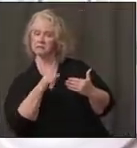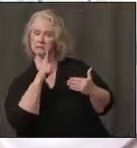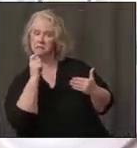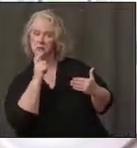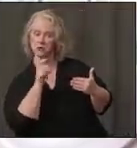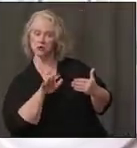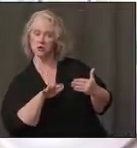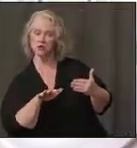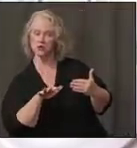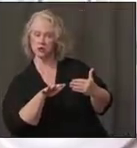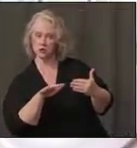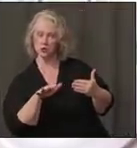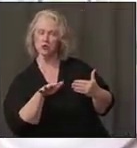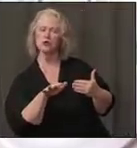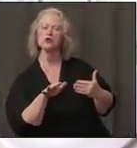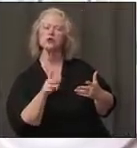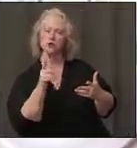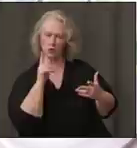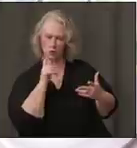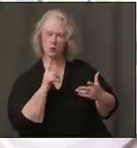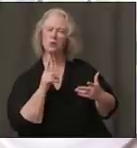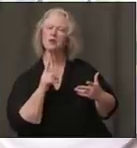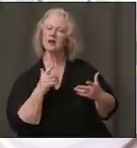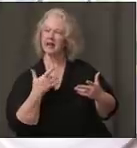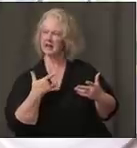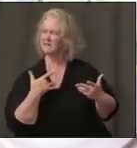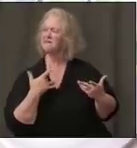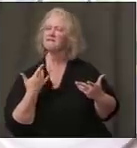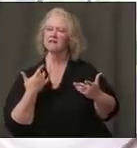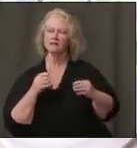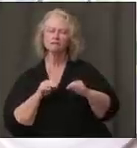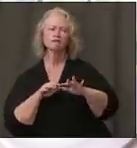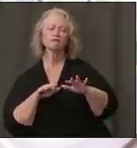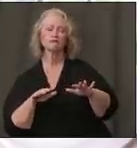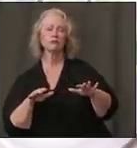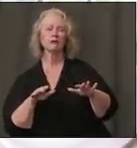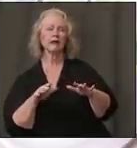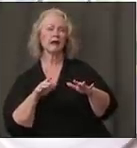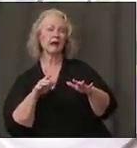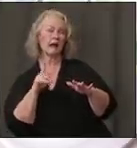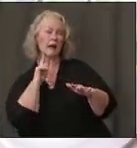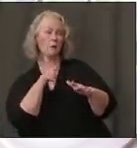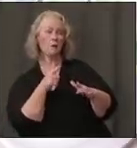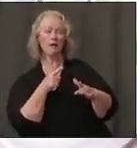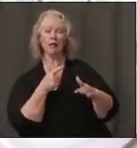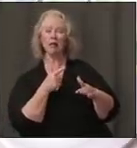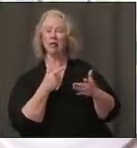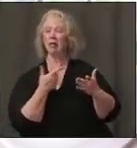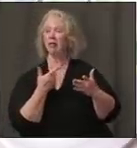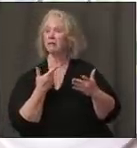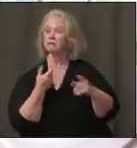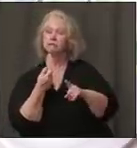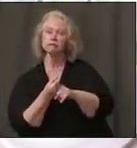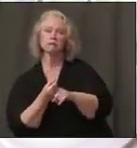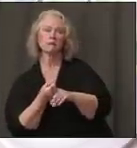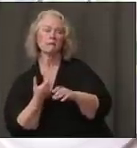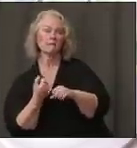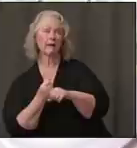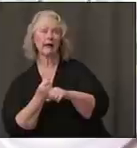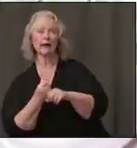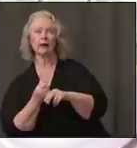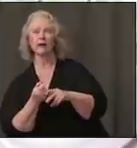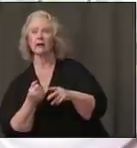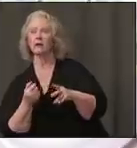will be a seasonal effect here. I think there is a seasonal effect here. We don't know how profound it's going to be, but respiratory illnesses and coronaviruses generally